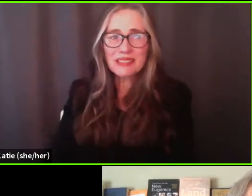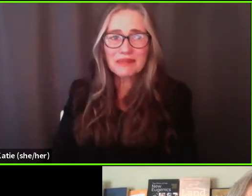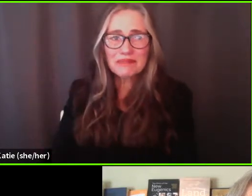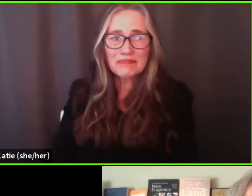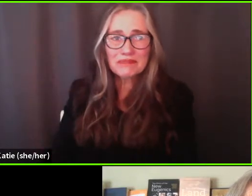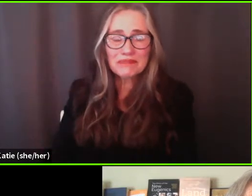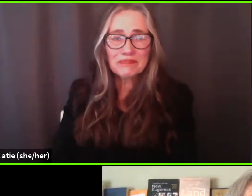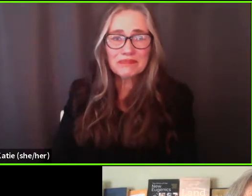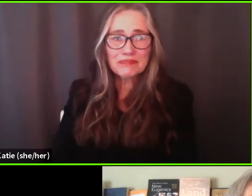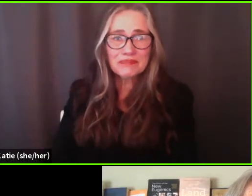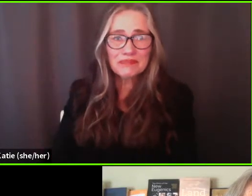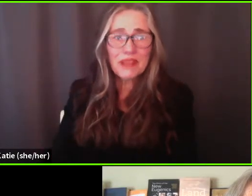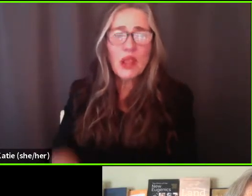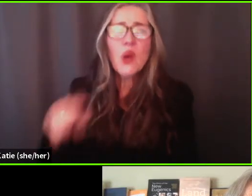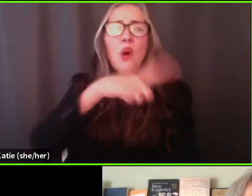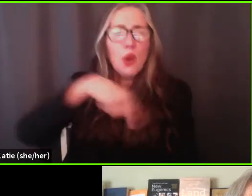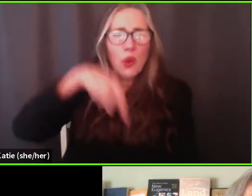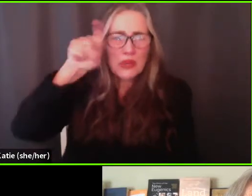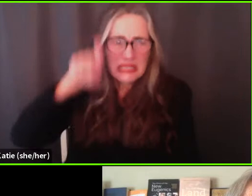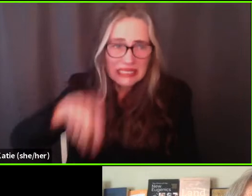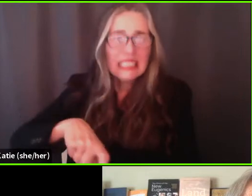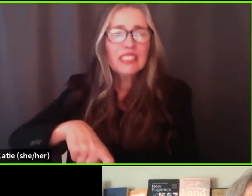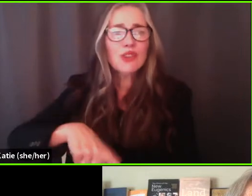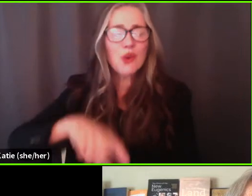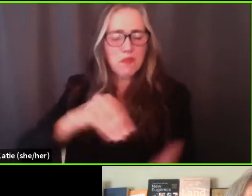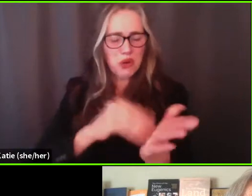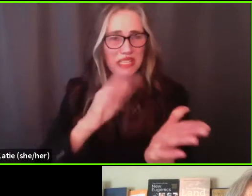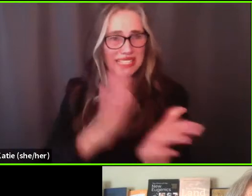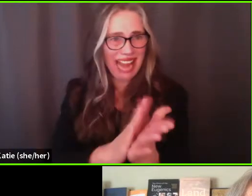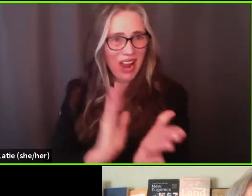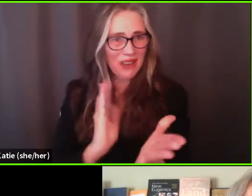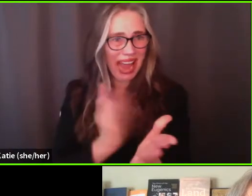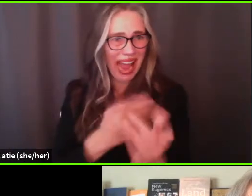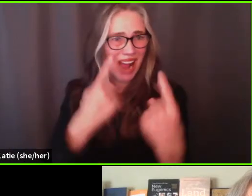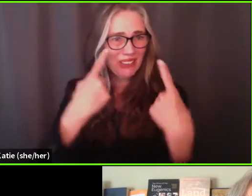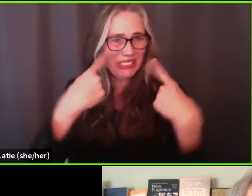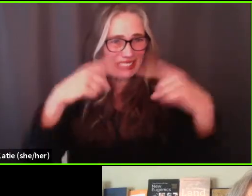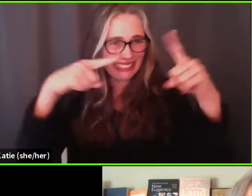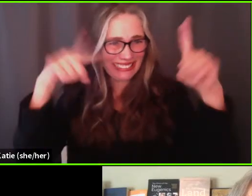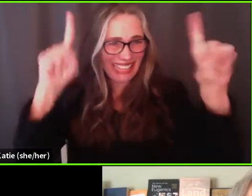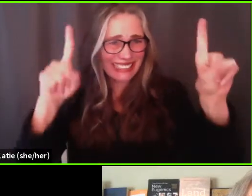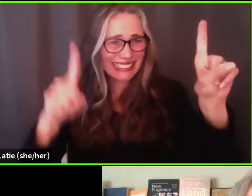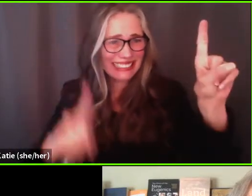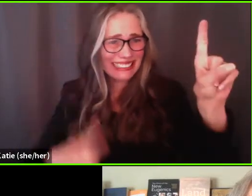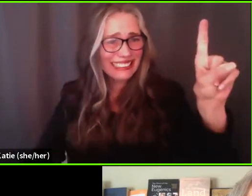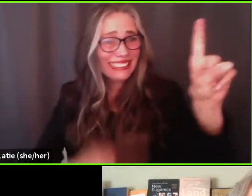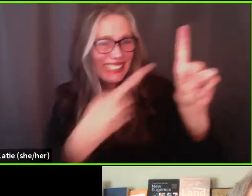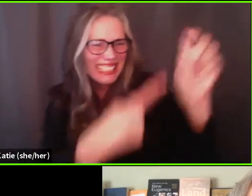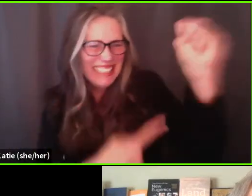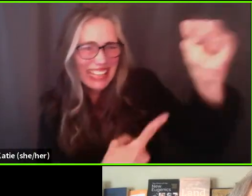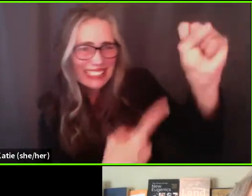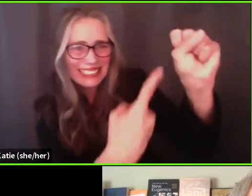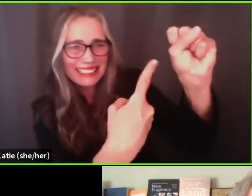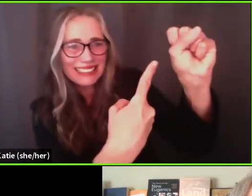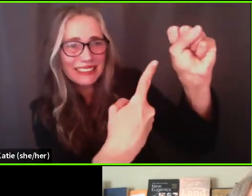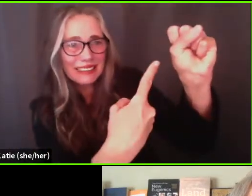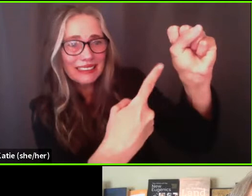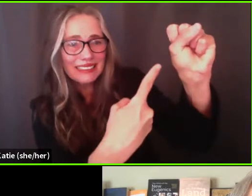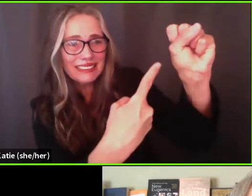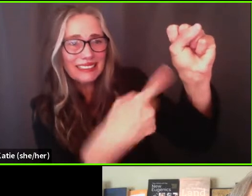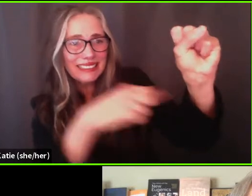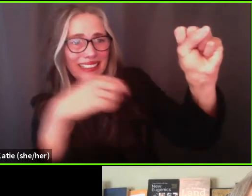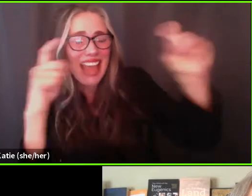and do more so it's an honor to be part of this community that's really pushing for justice